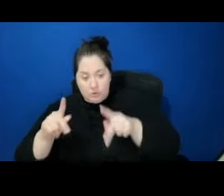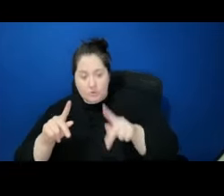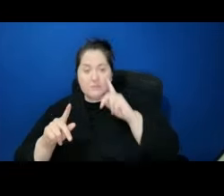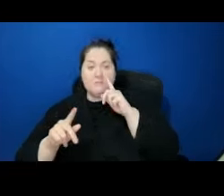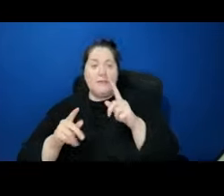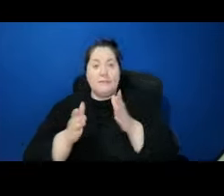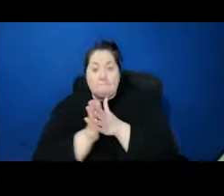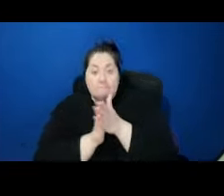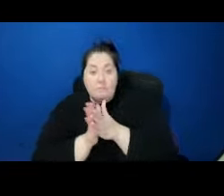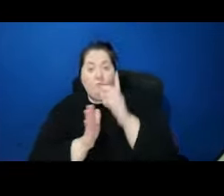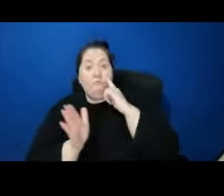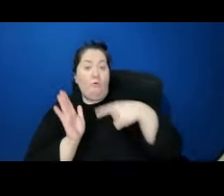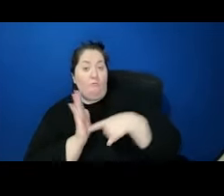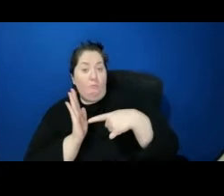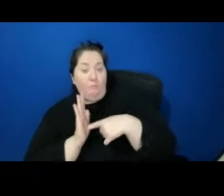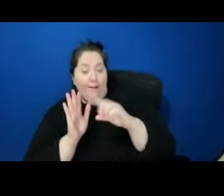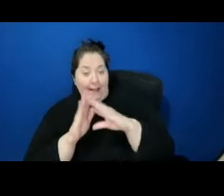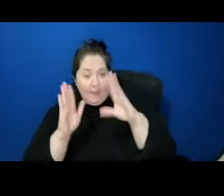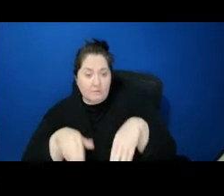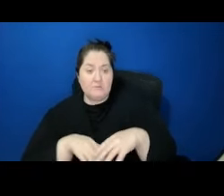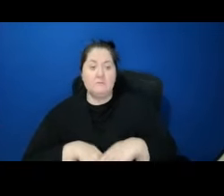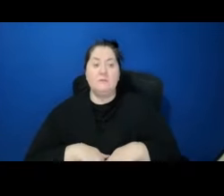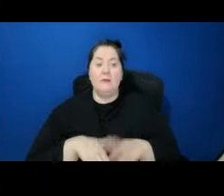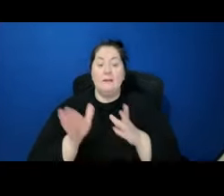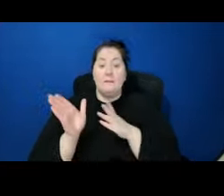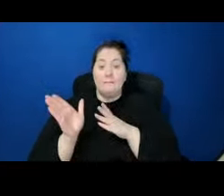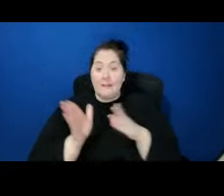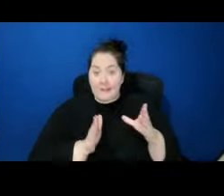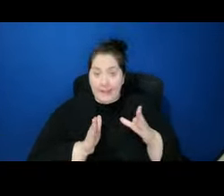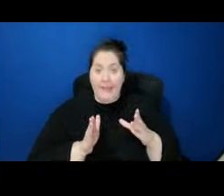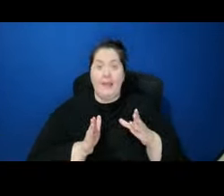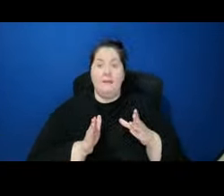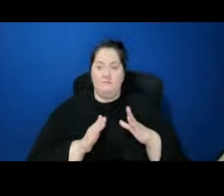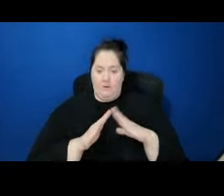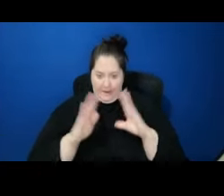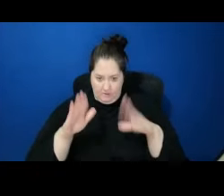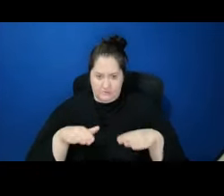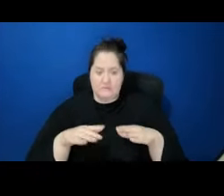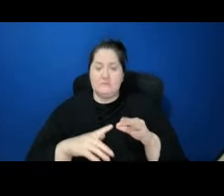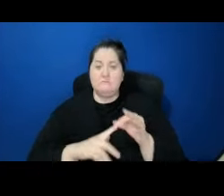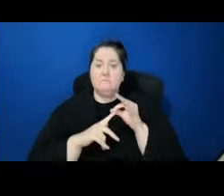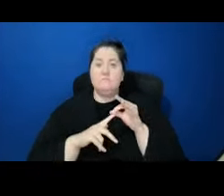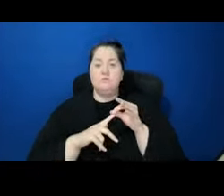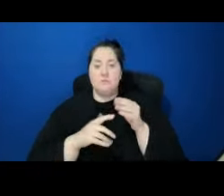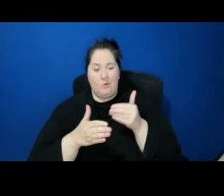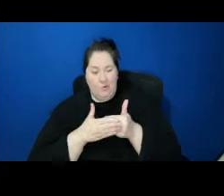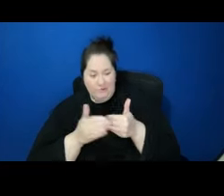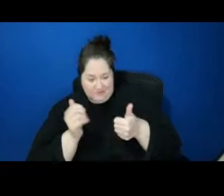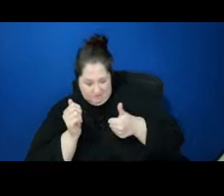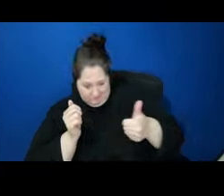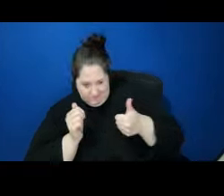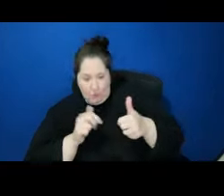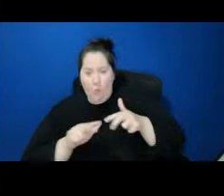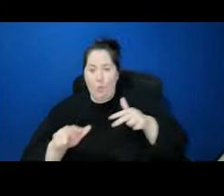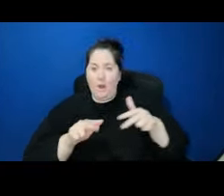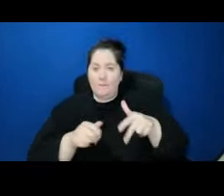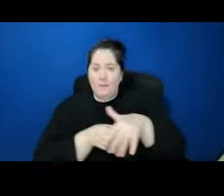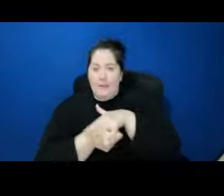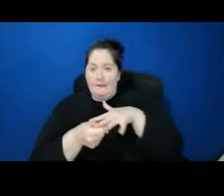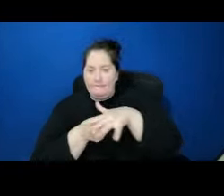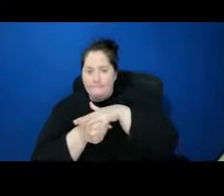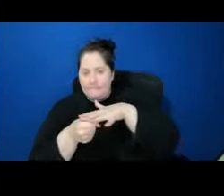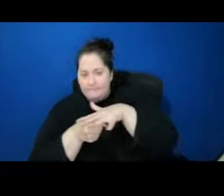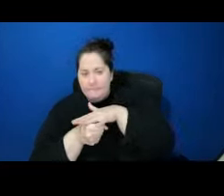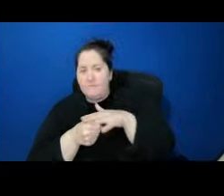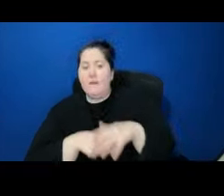to plan for housing in complete walkable neighborhoods, especially near transit, and finally, to open pathways